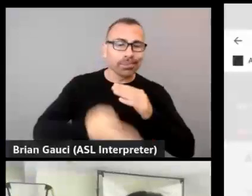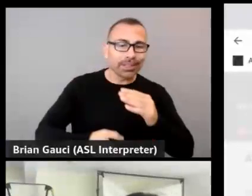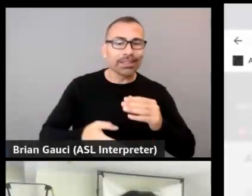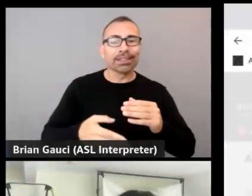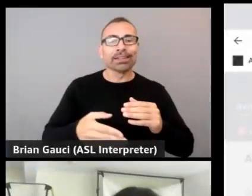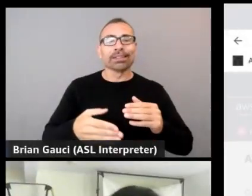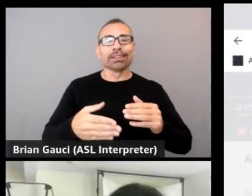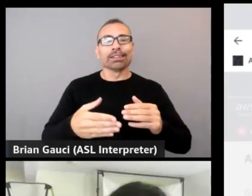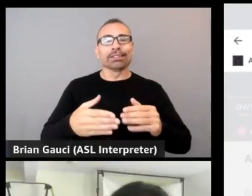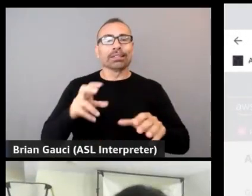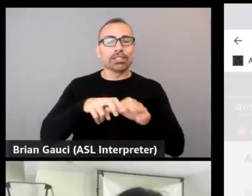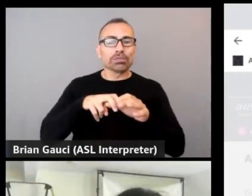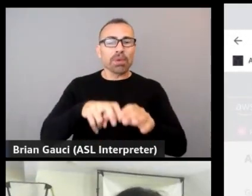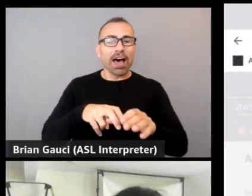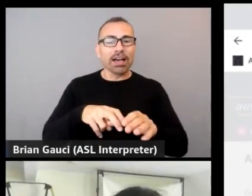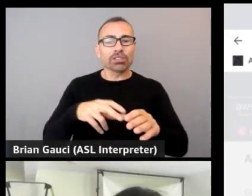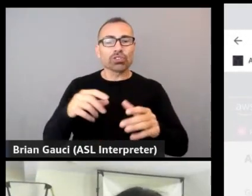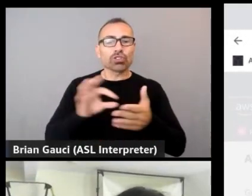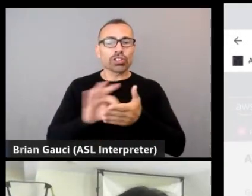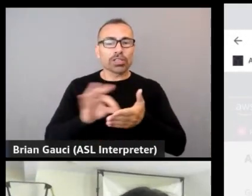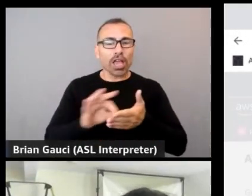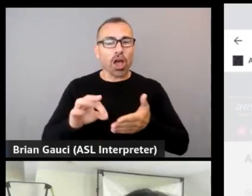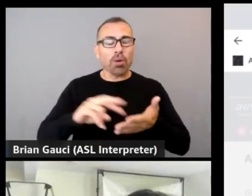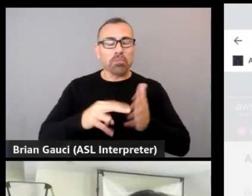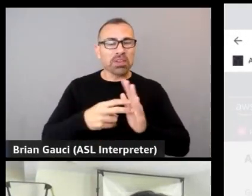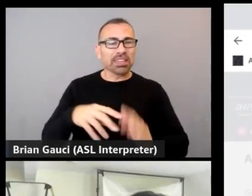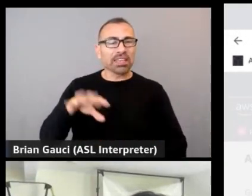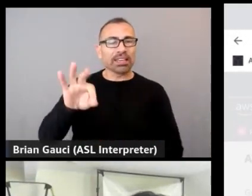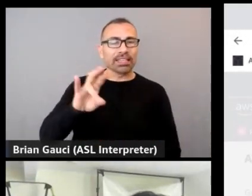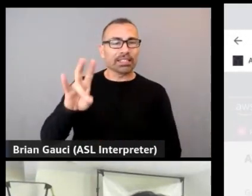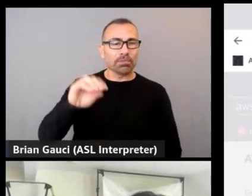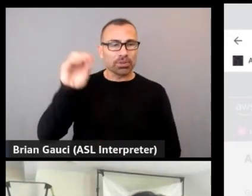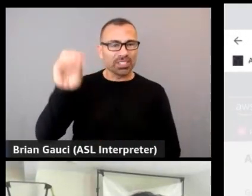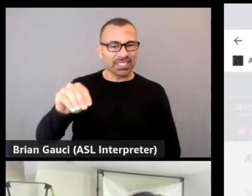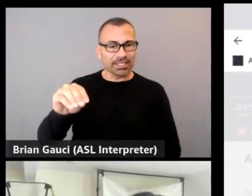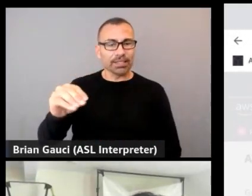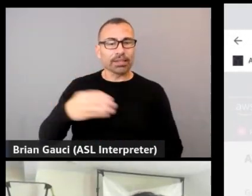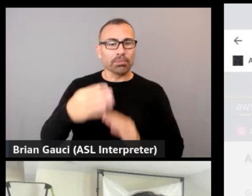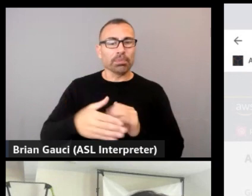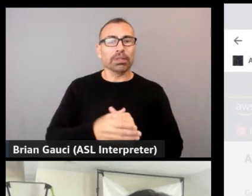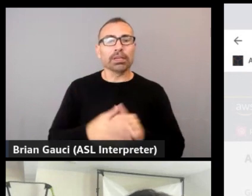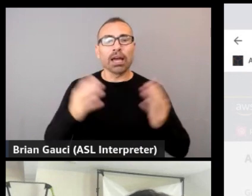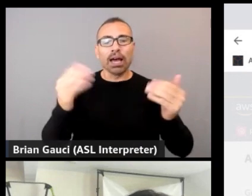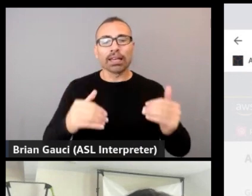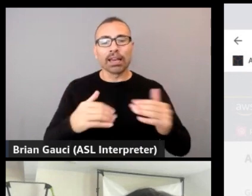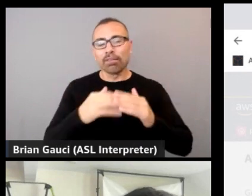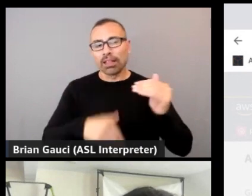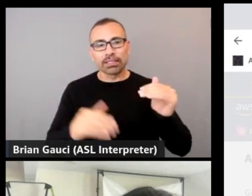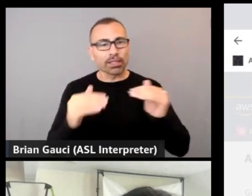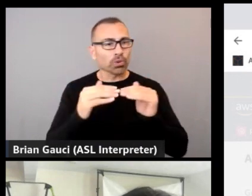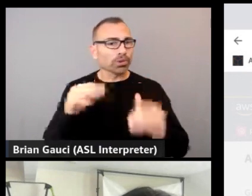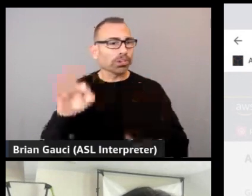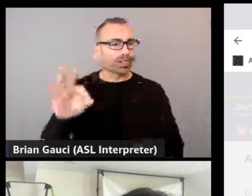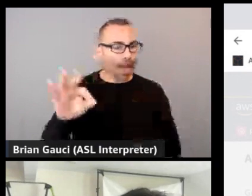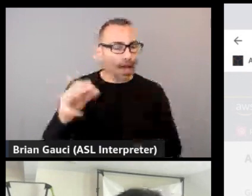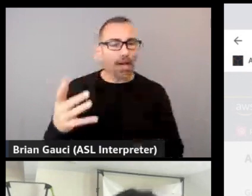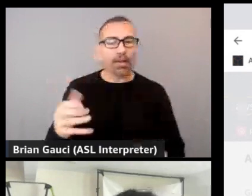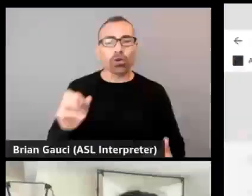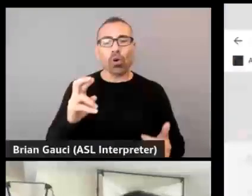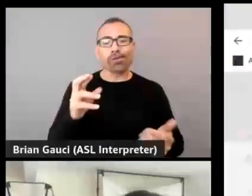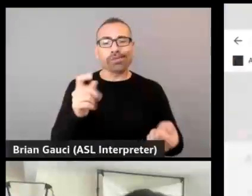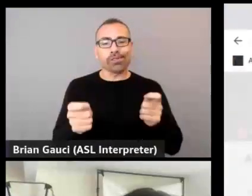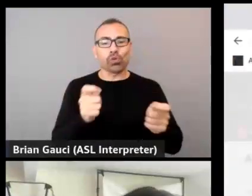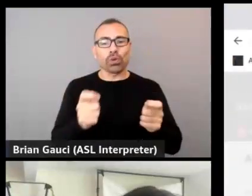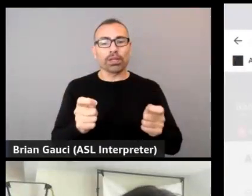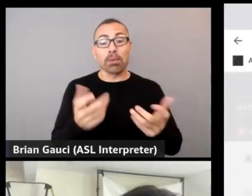column will be complete. And then I could even do things like, right now I've got my passenger count is 9, less than or equal to 9. Let's say I want to tweak that. I want to